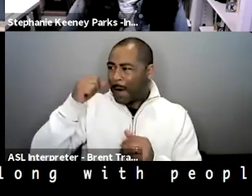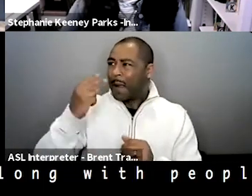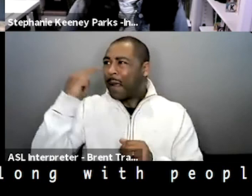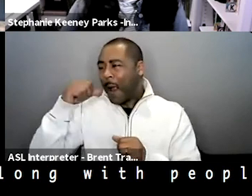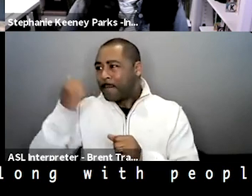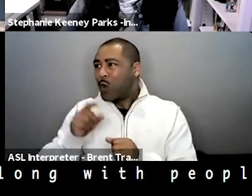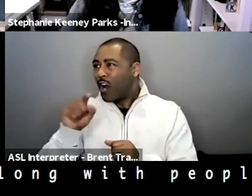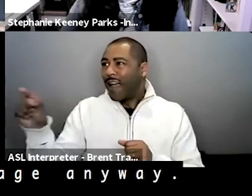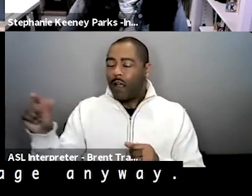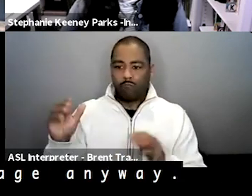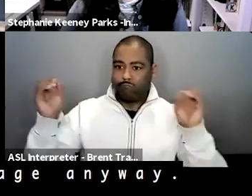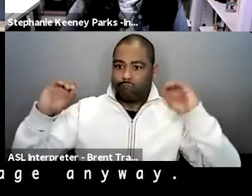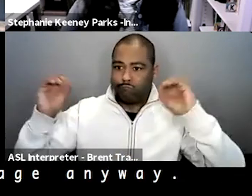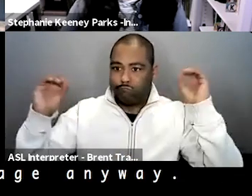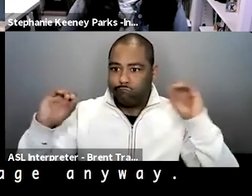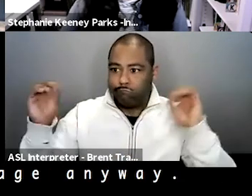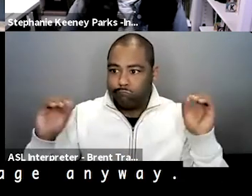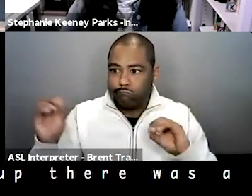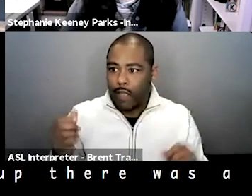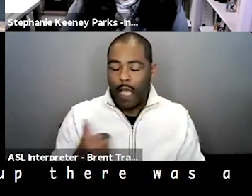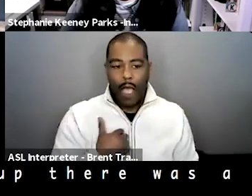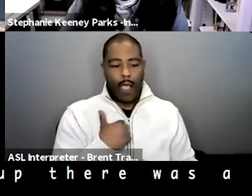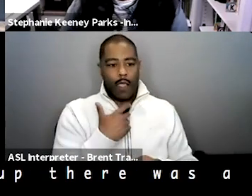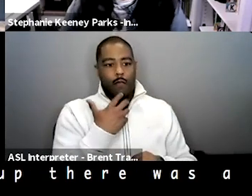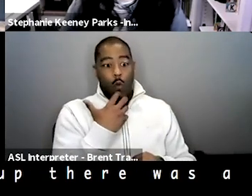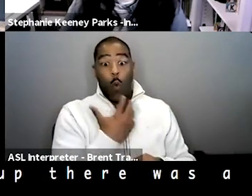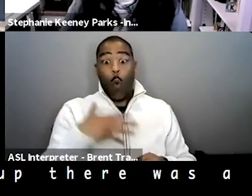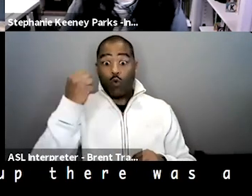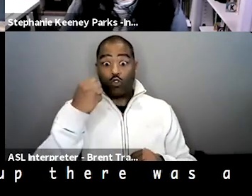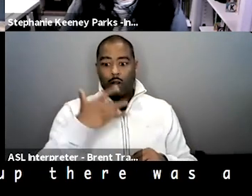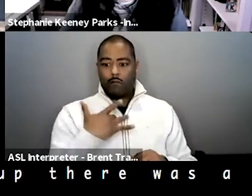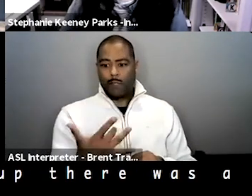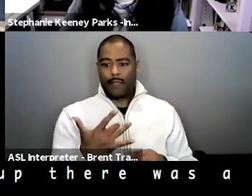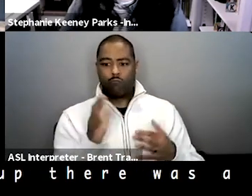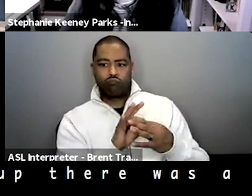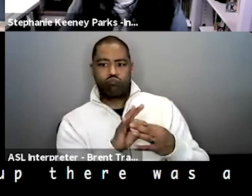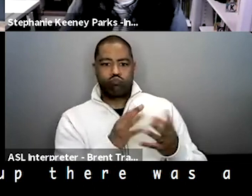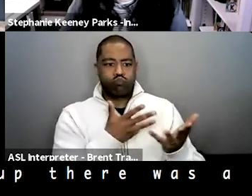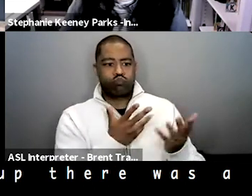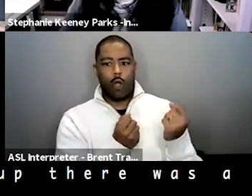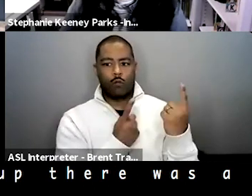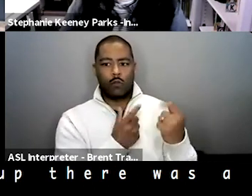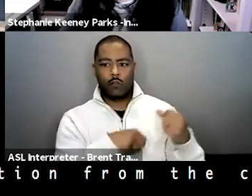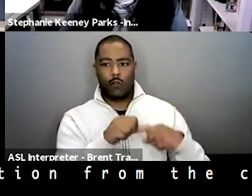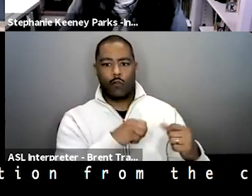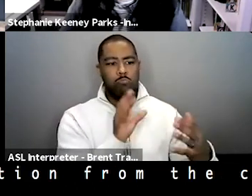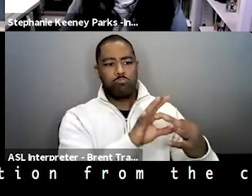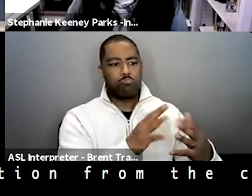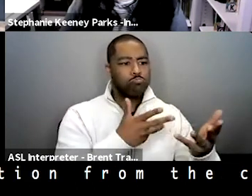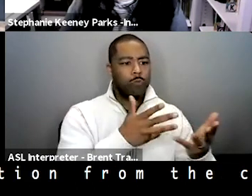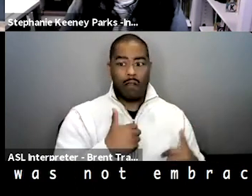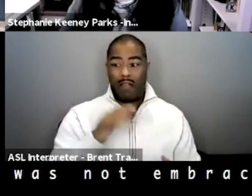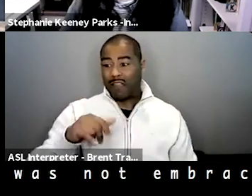I've always gotten along better with adults than people my own age anyway. But we, you know, growing up, there was definitely a sense of